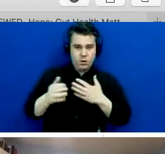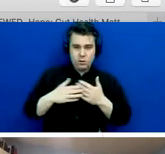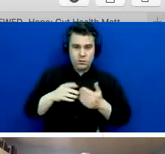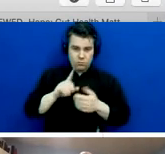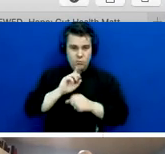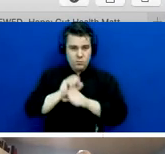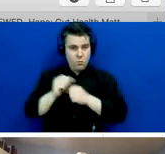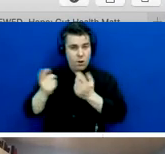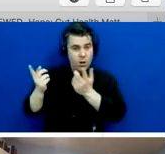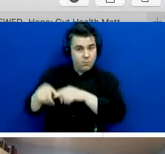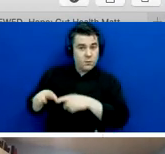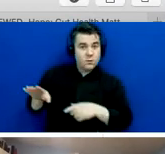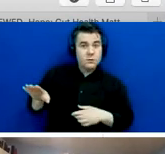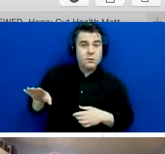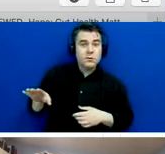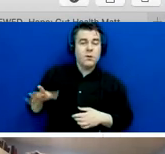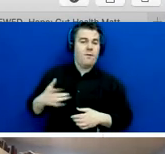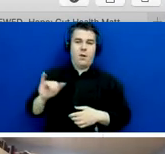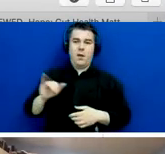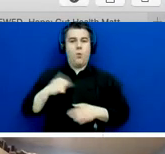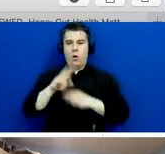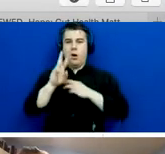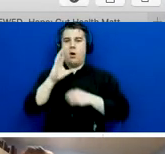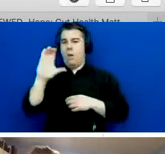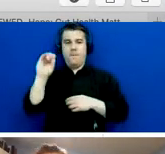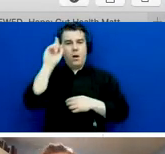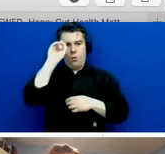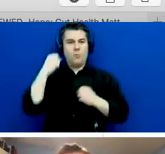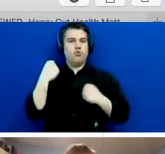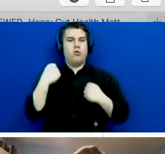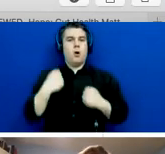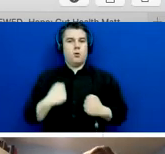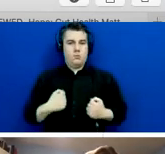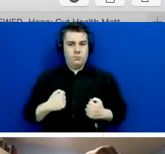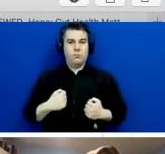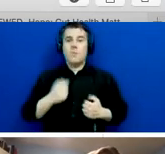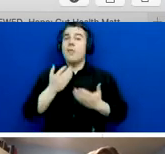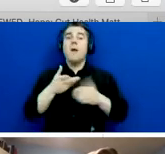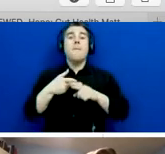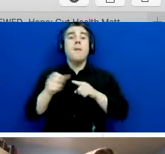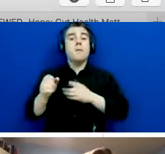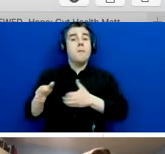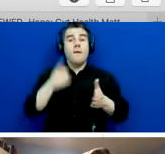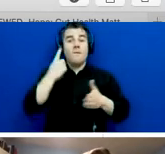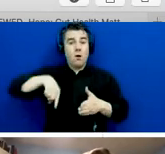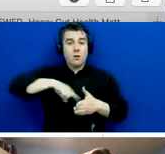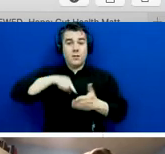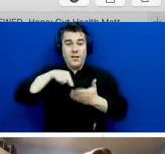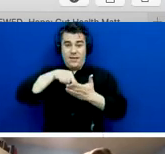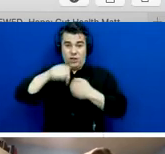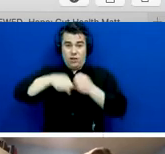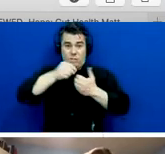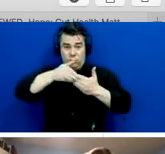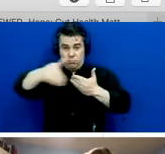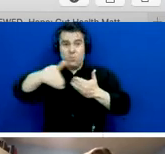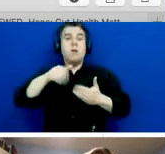happens, I feel like our company is going to be strong. The things that Plexus has planned for us this coming year is